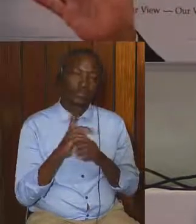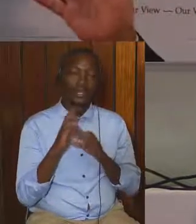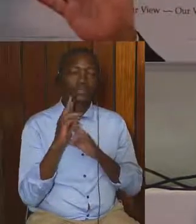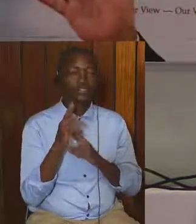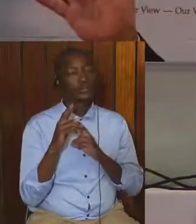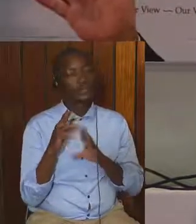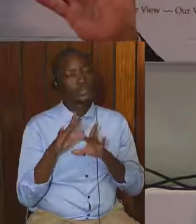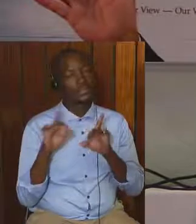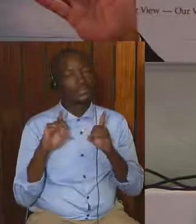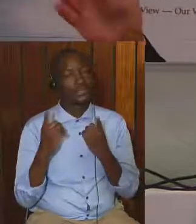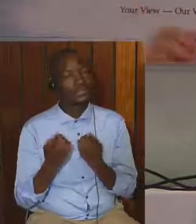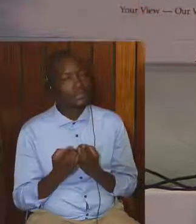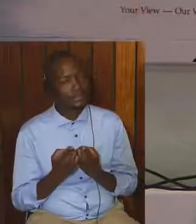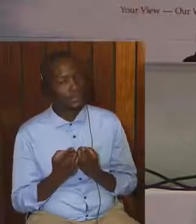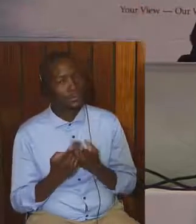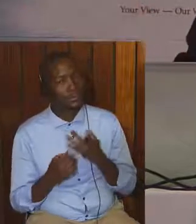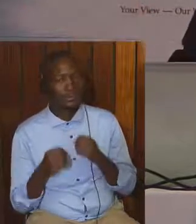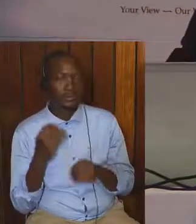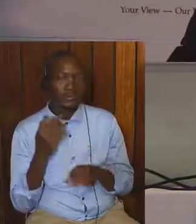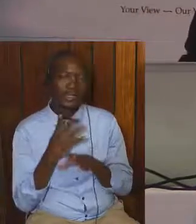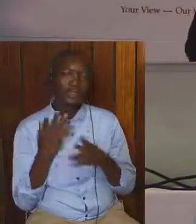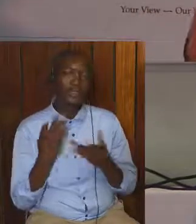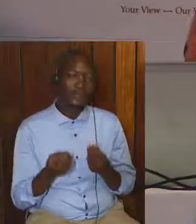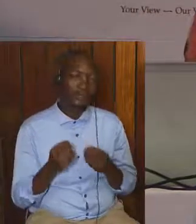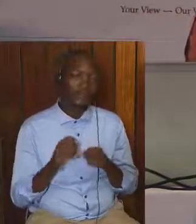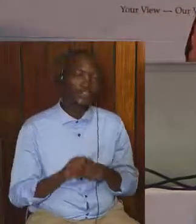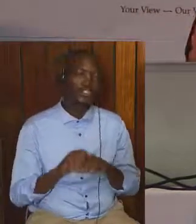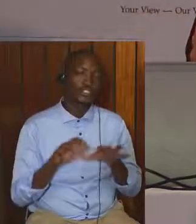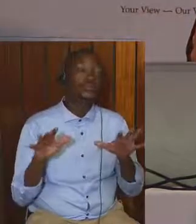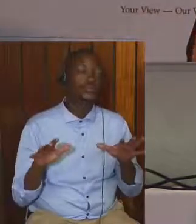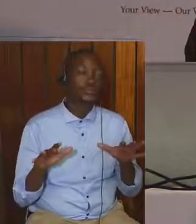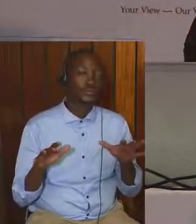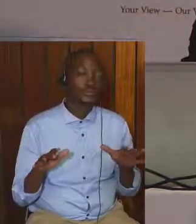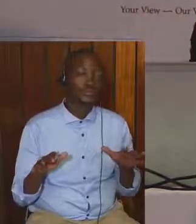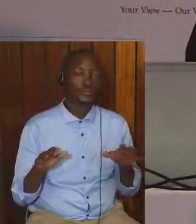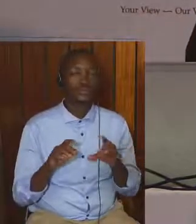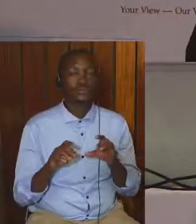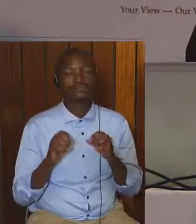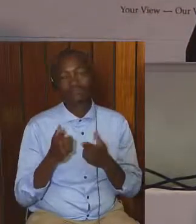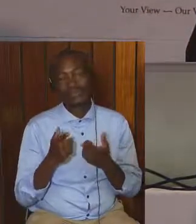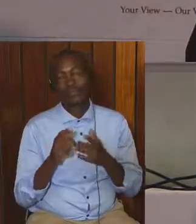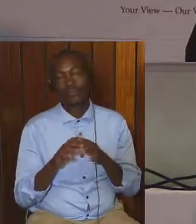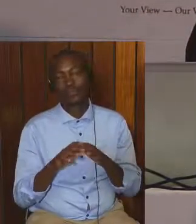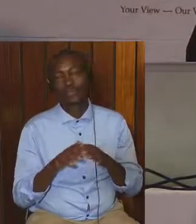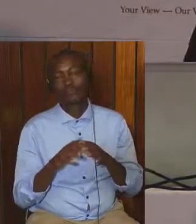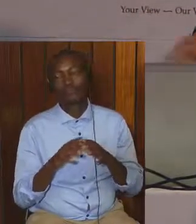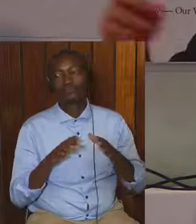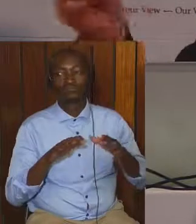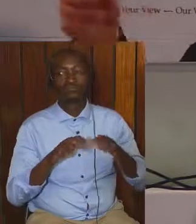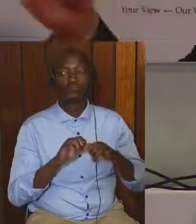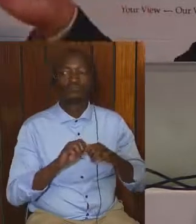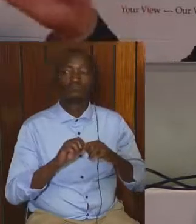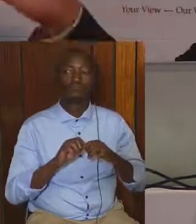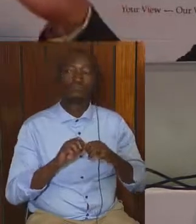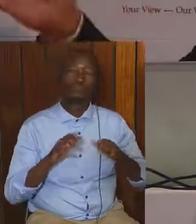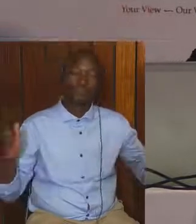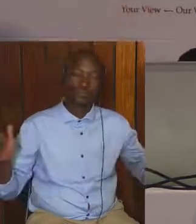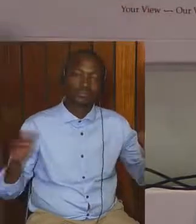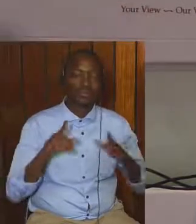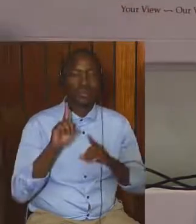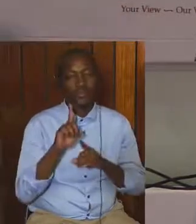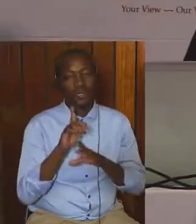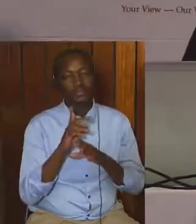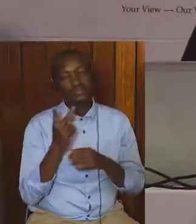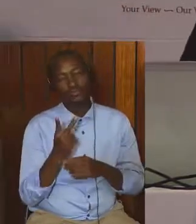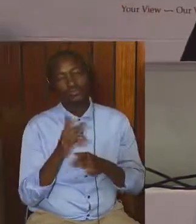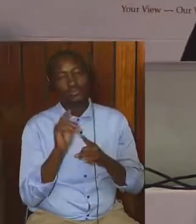from the department. Some of them have been general and very broad. There have been one or two